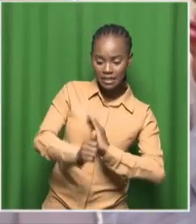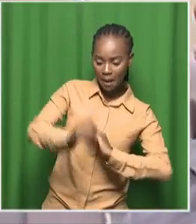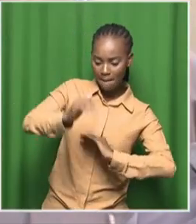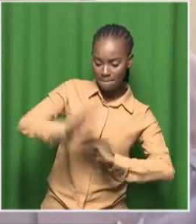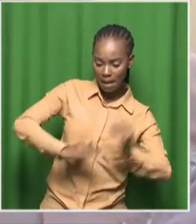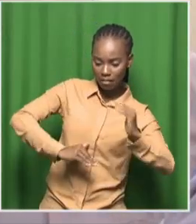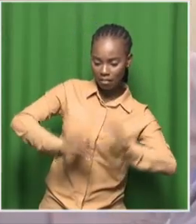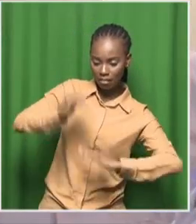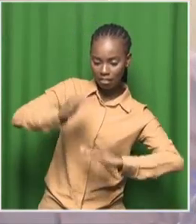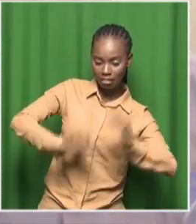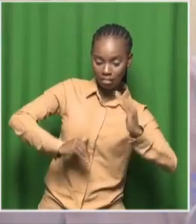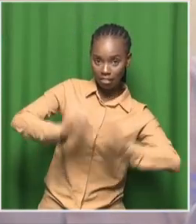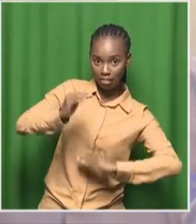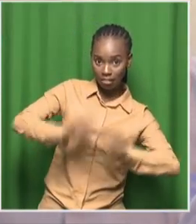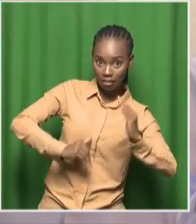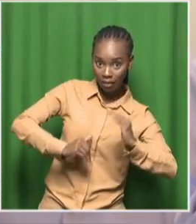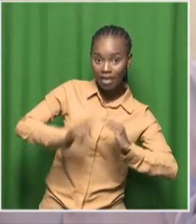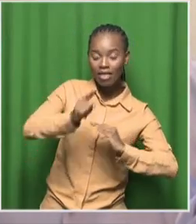So